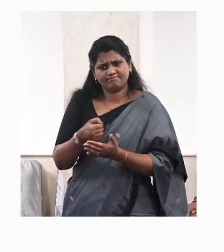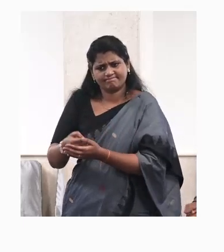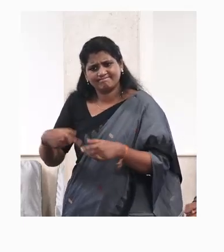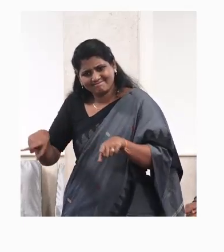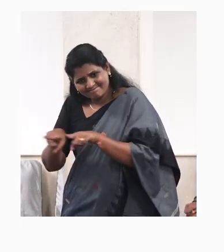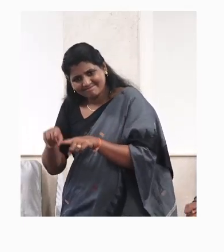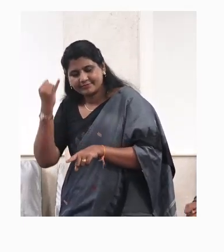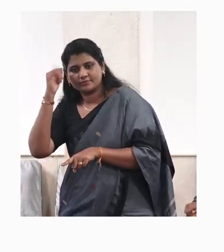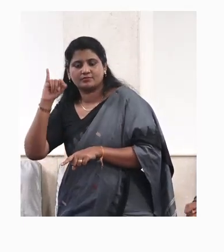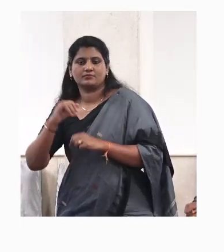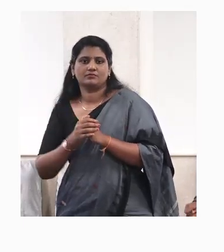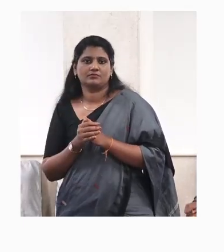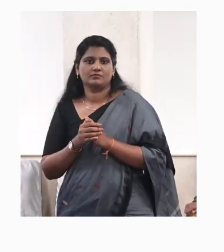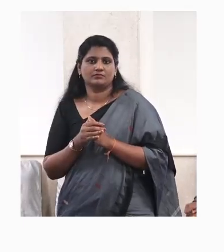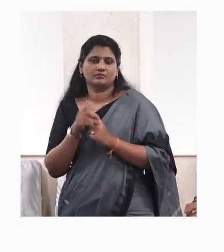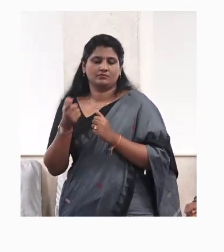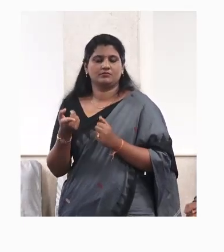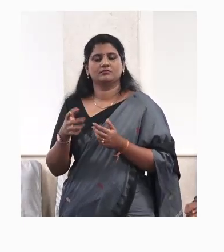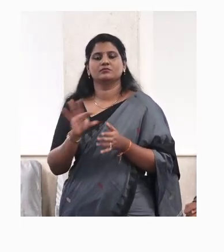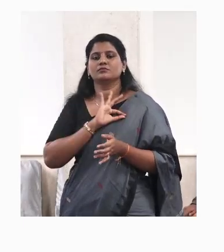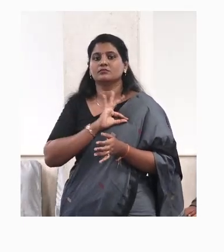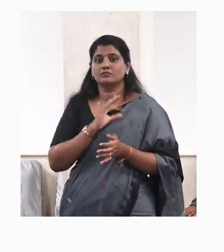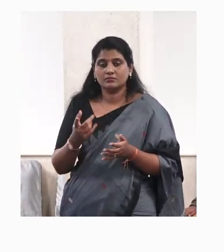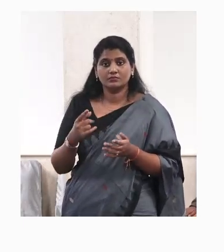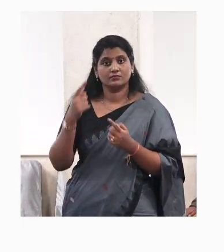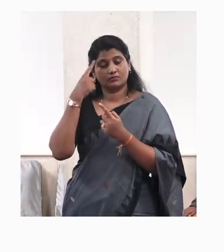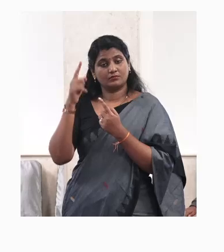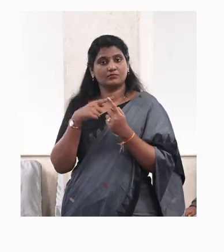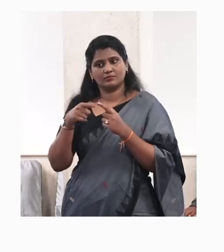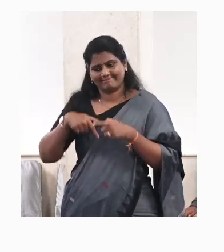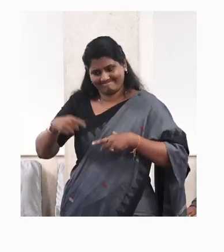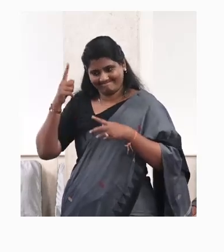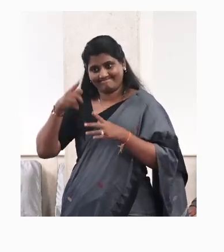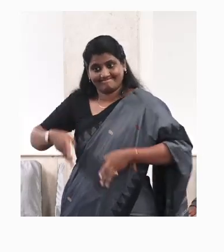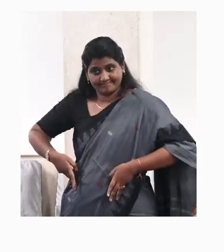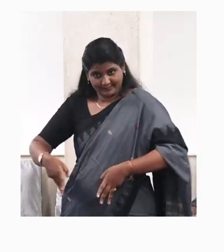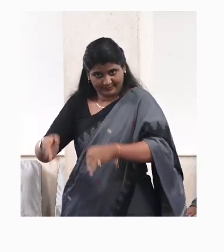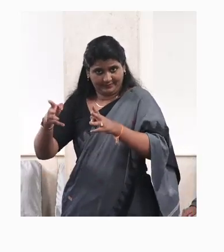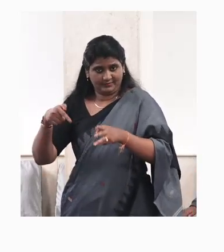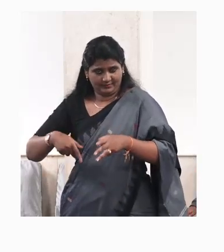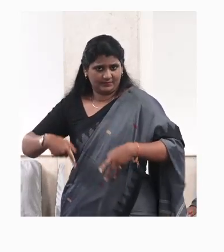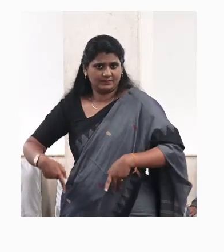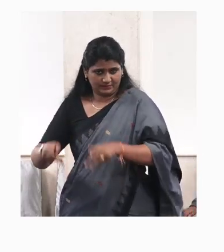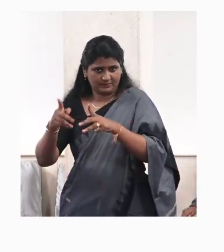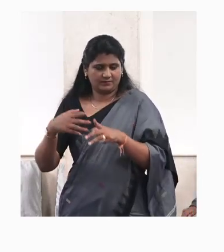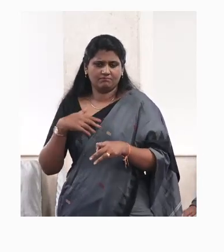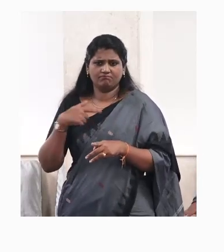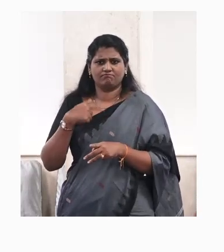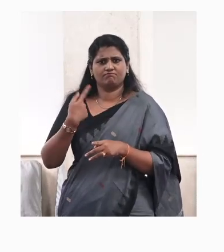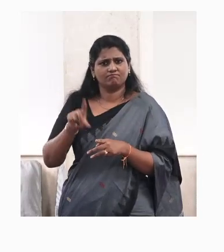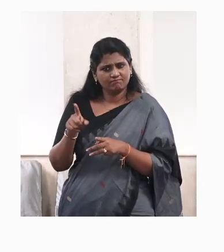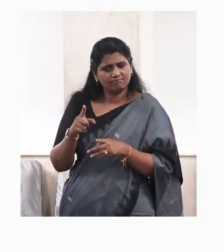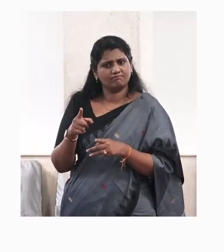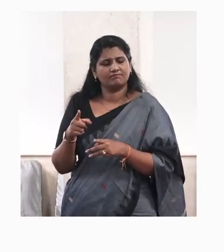ideas. Then maybe I like dialogical approach because it's part of some part, I hope, of my character. This I